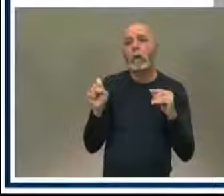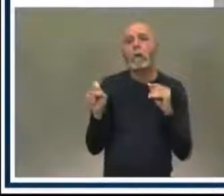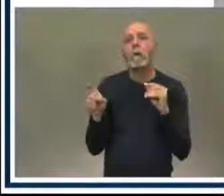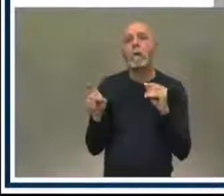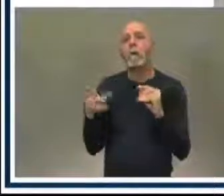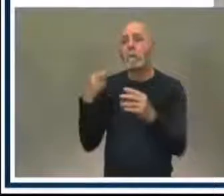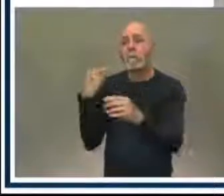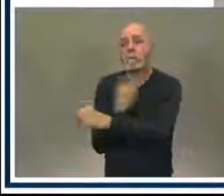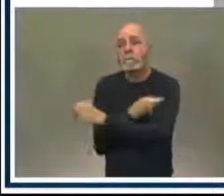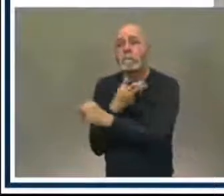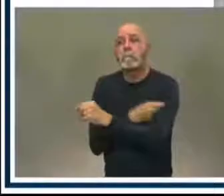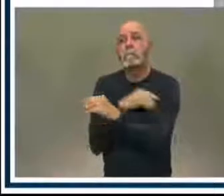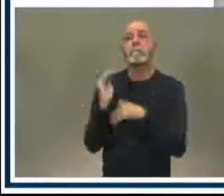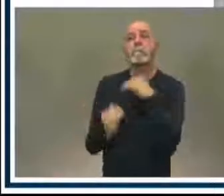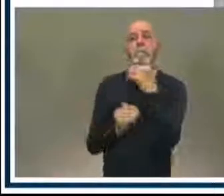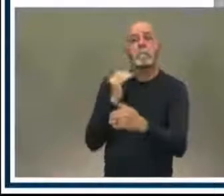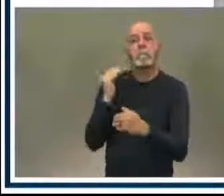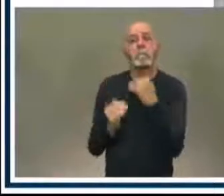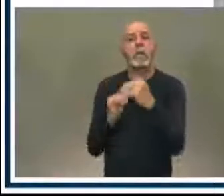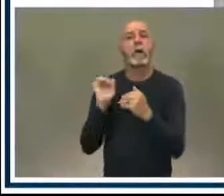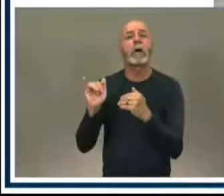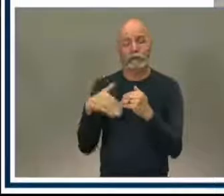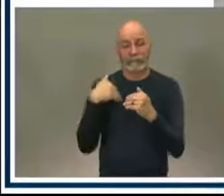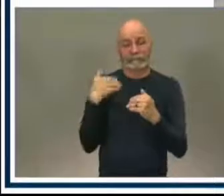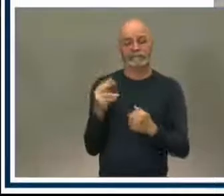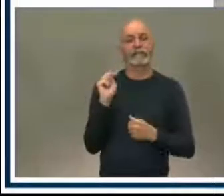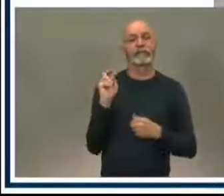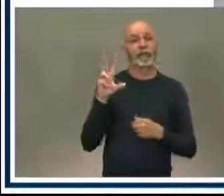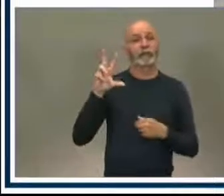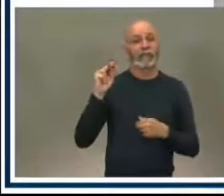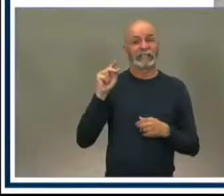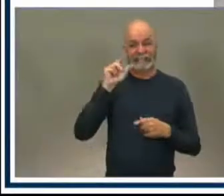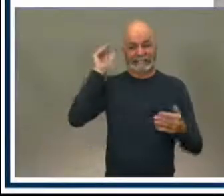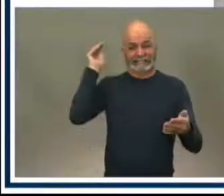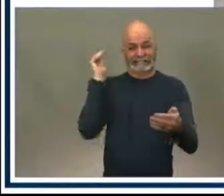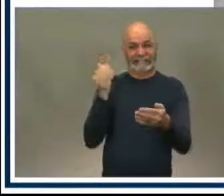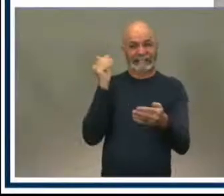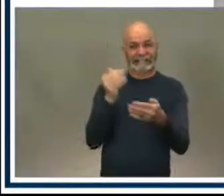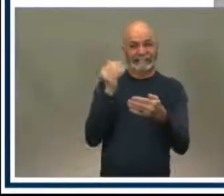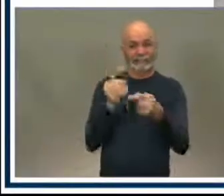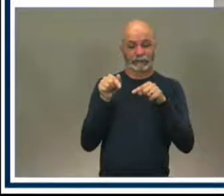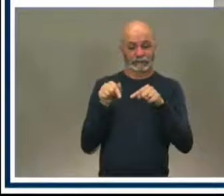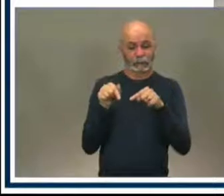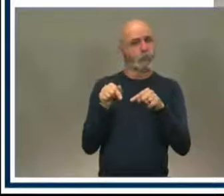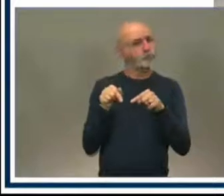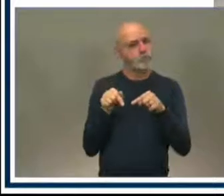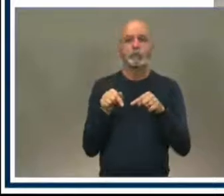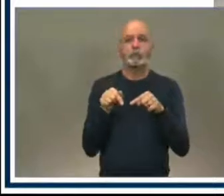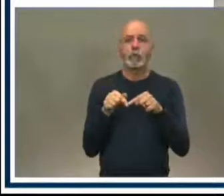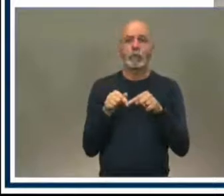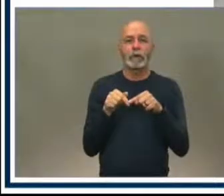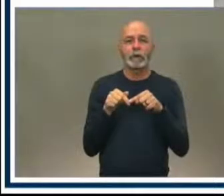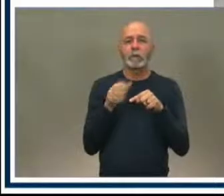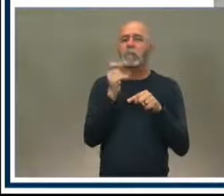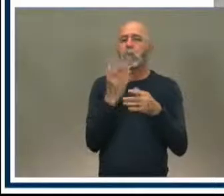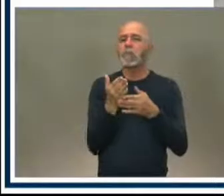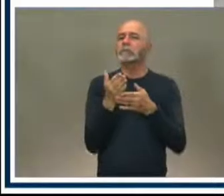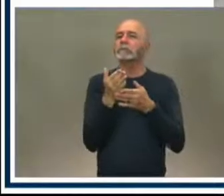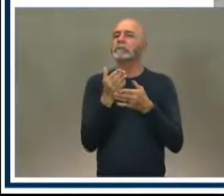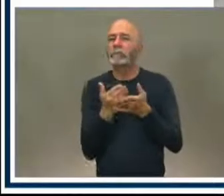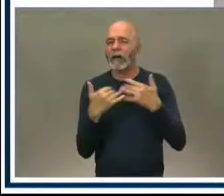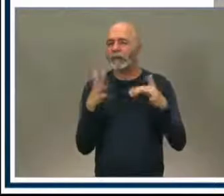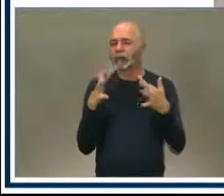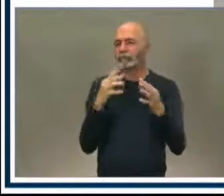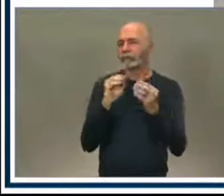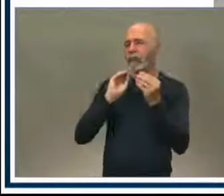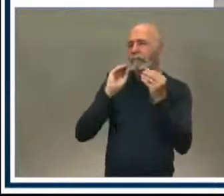Of course, the November 30th deadline is approaching. We've received preliminary numbers from